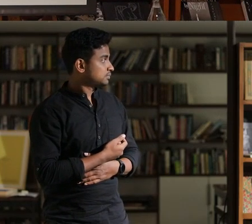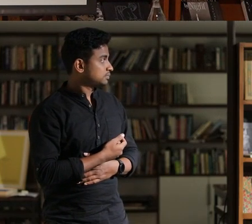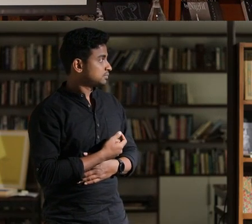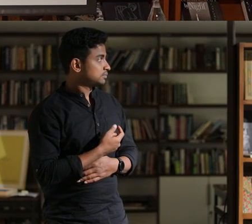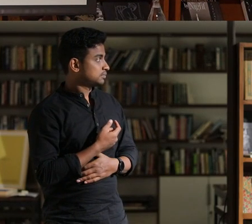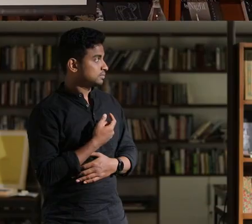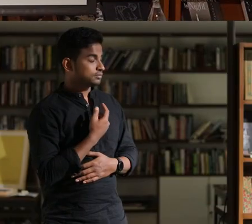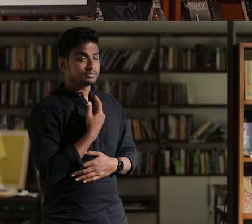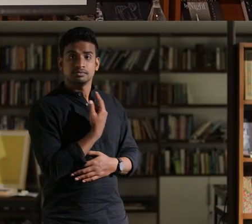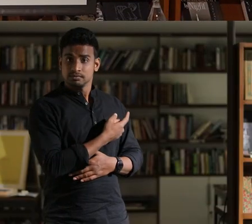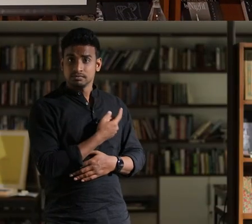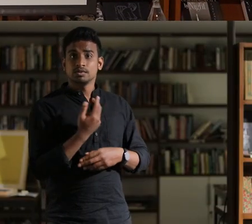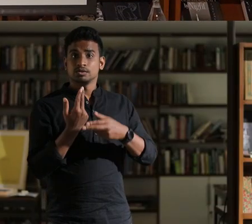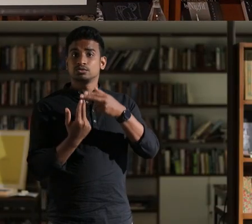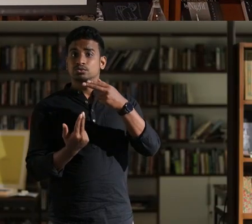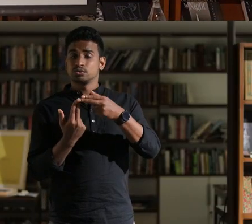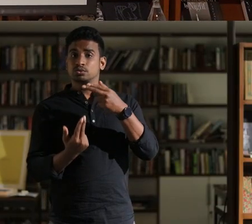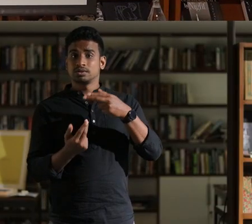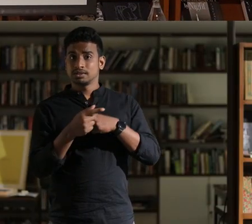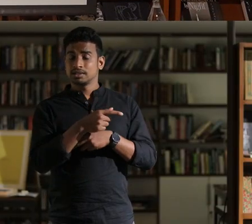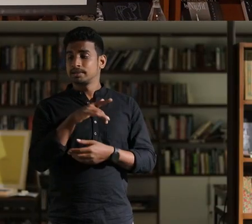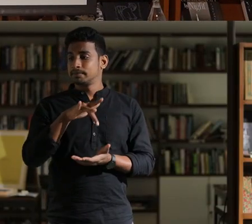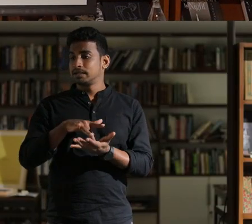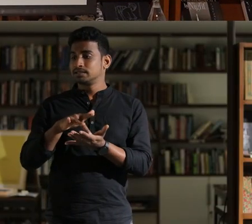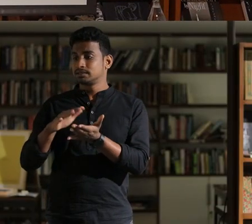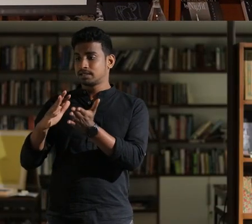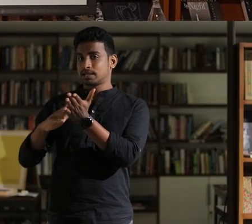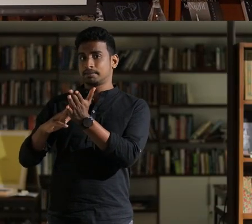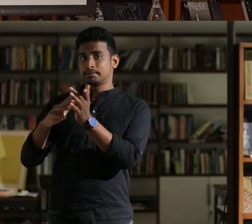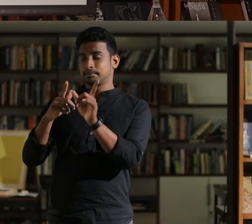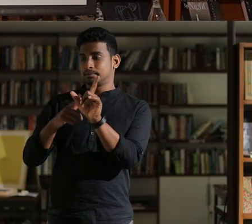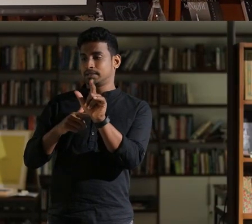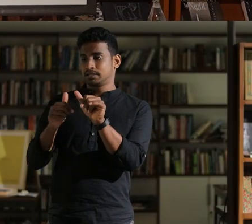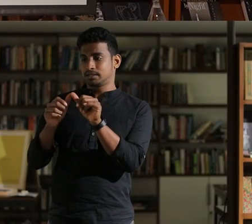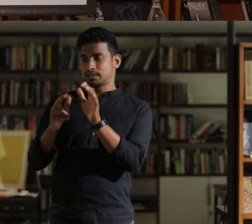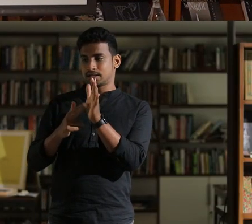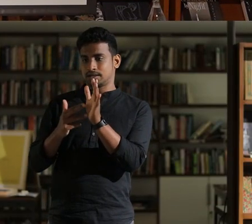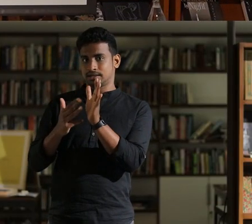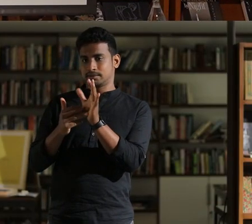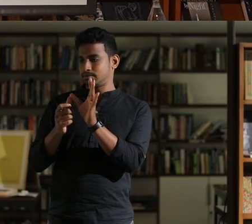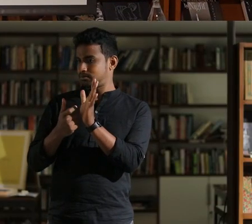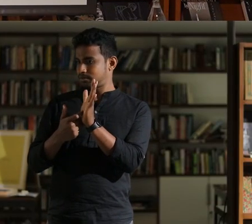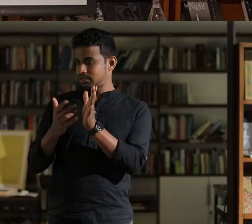based on people who are from Myanmar but can't live there anymore.